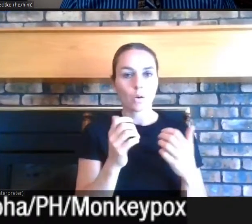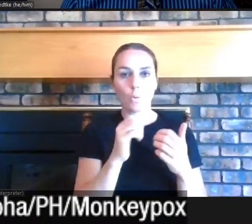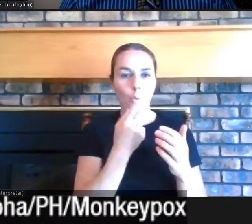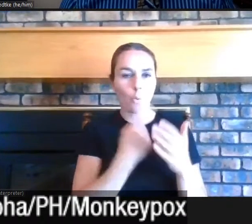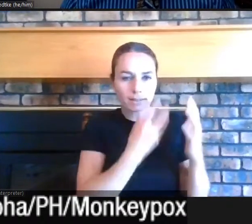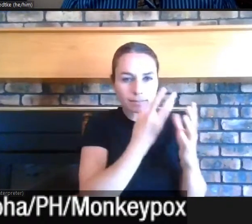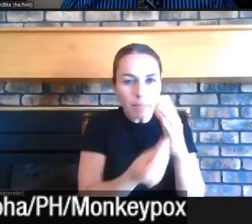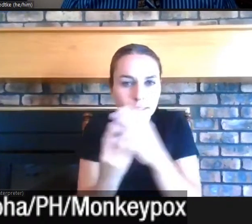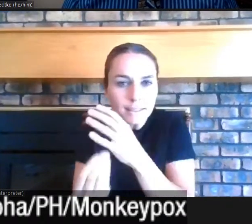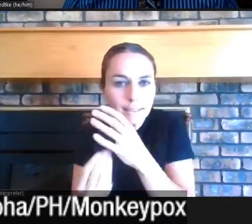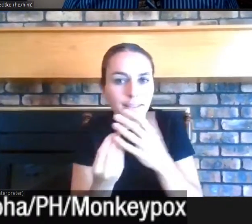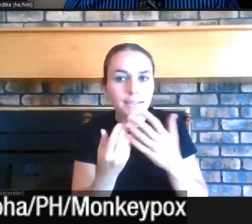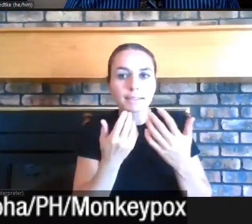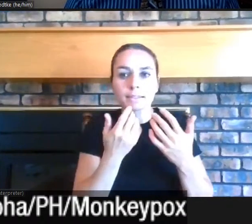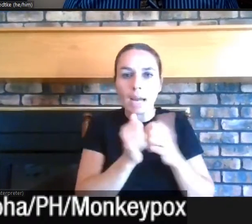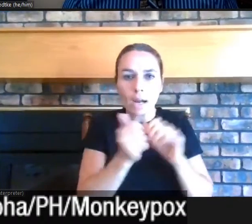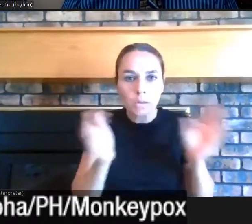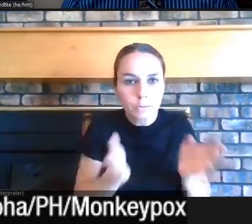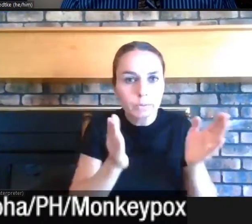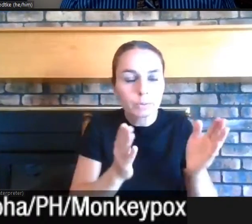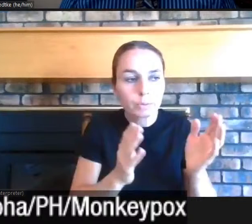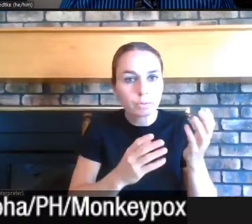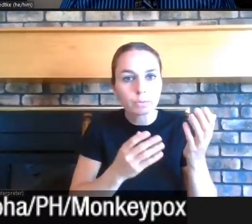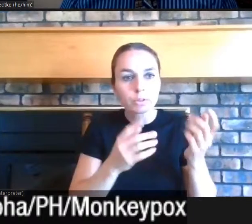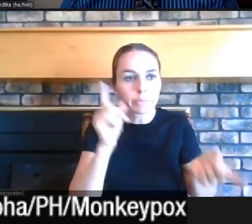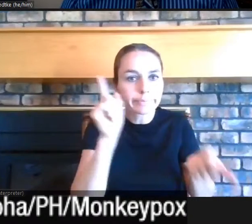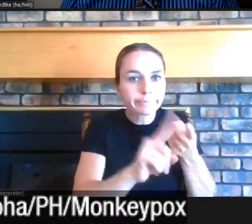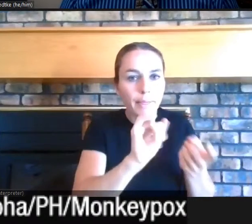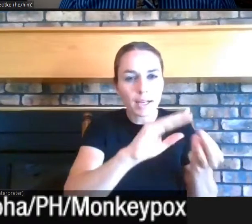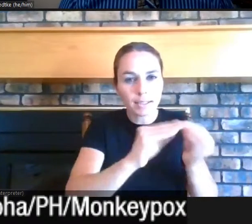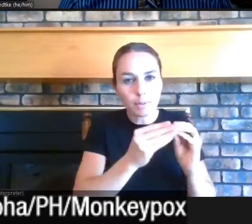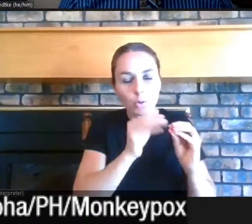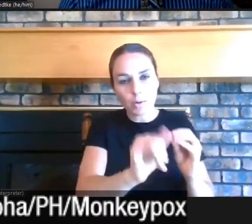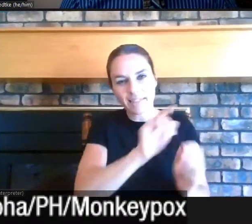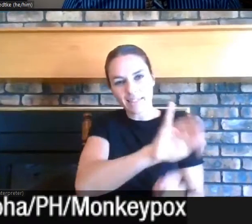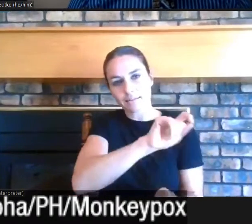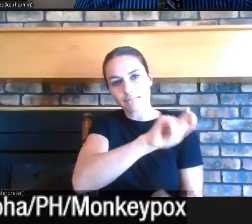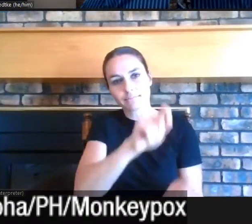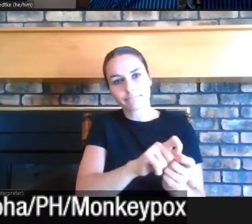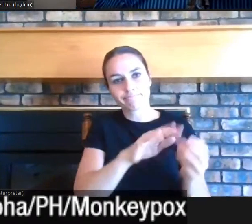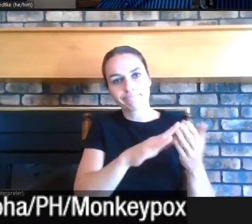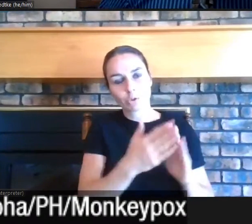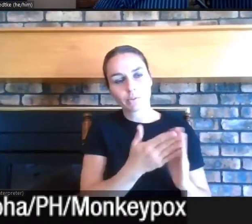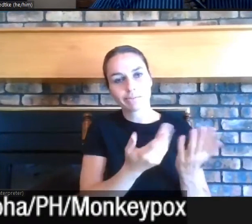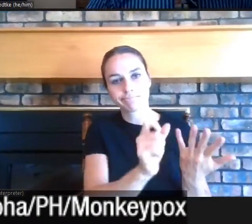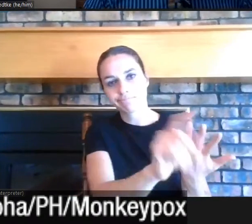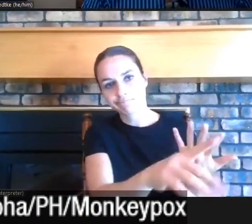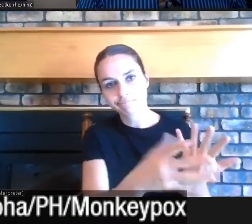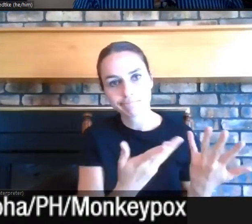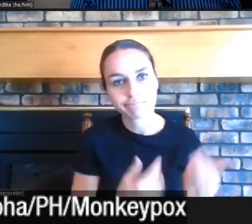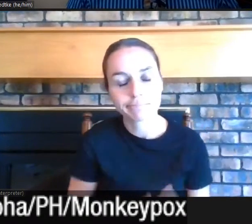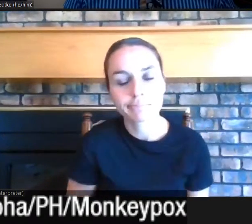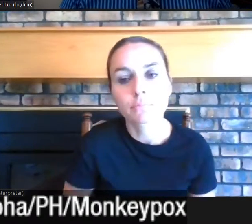prevention work to be done to drive those numbers down among that specific community.